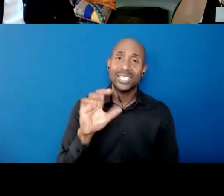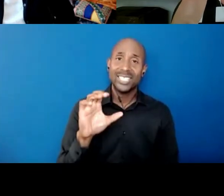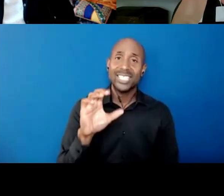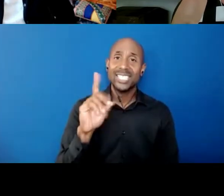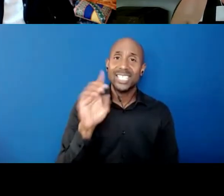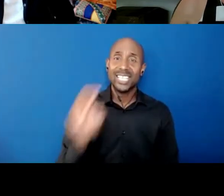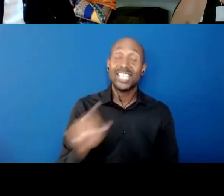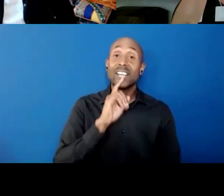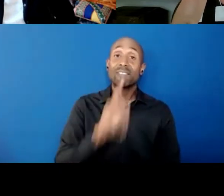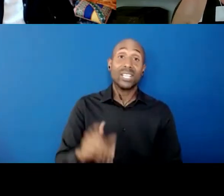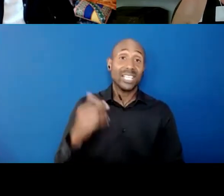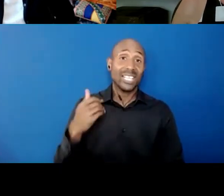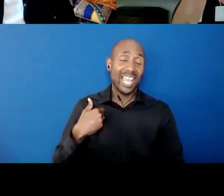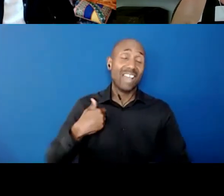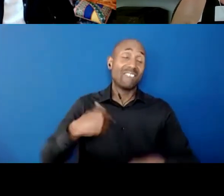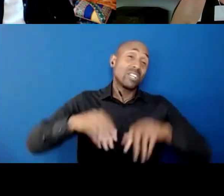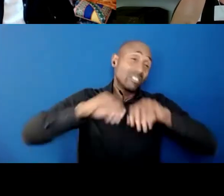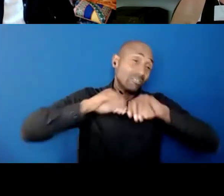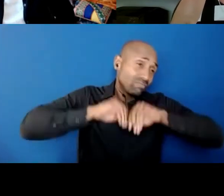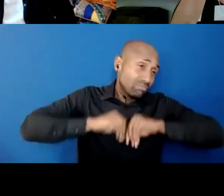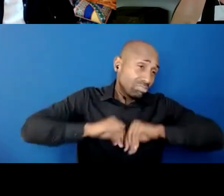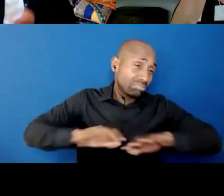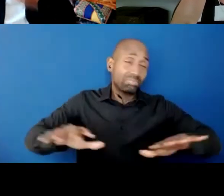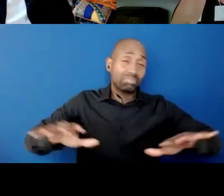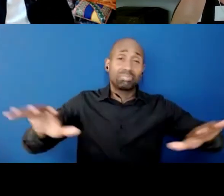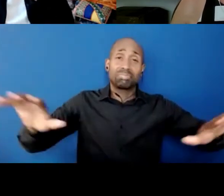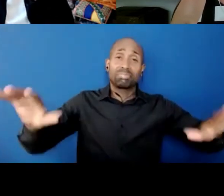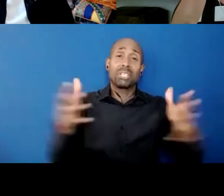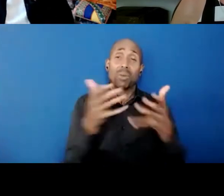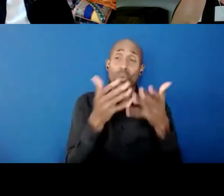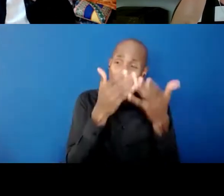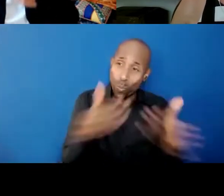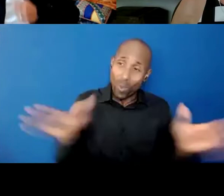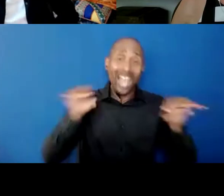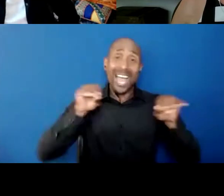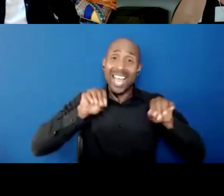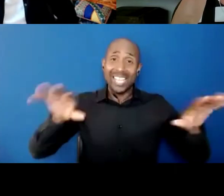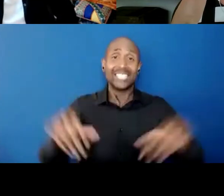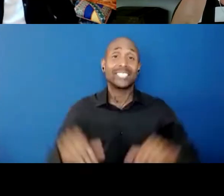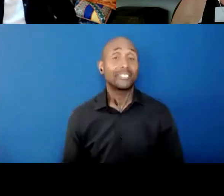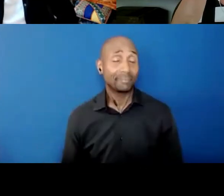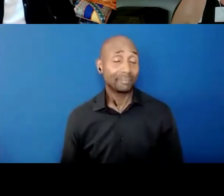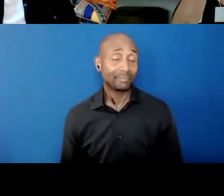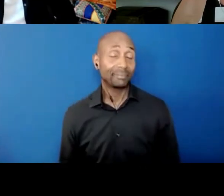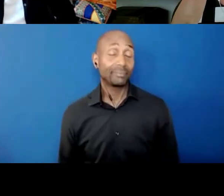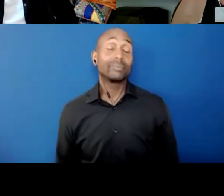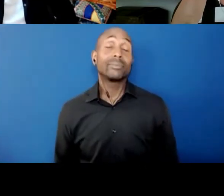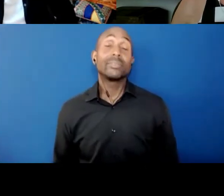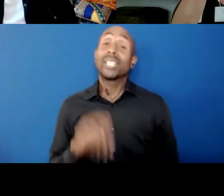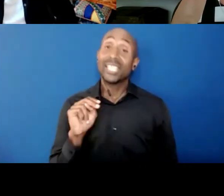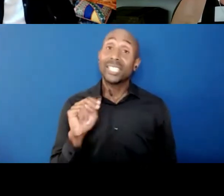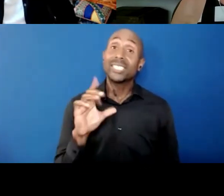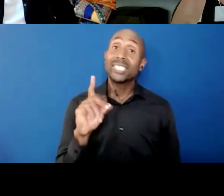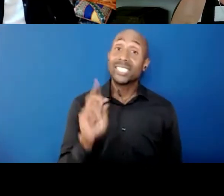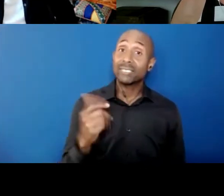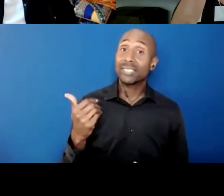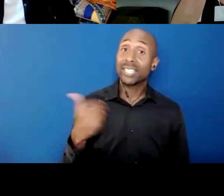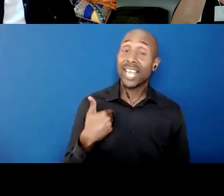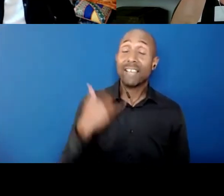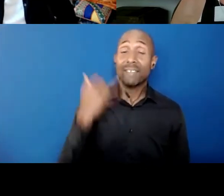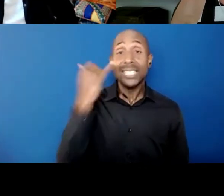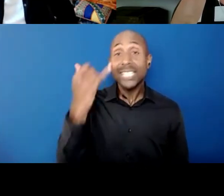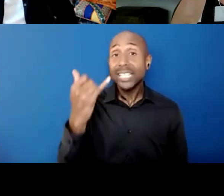you are, the Clearinghouse has information, has resources, has ideas, has things to share with